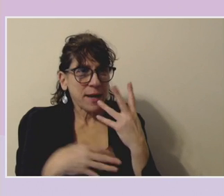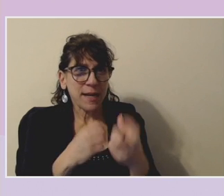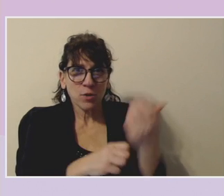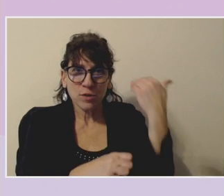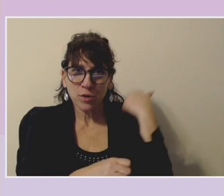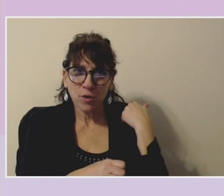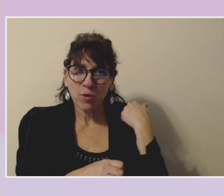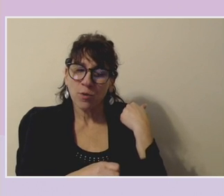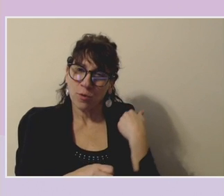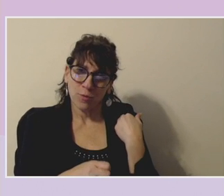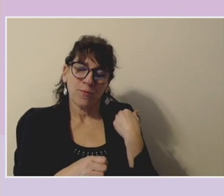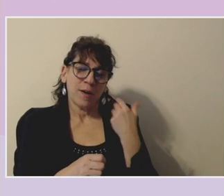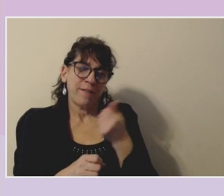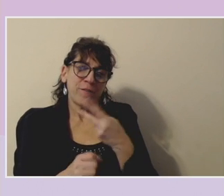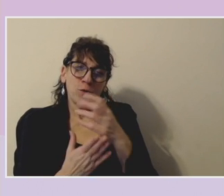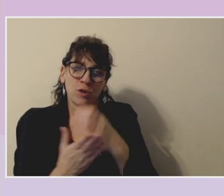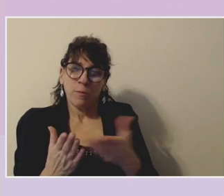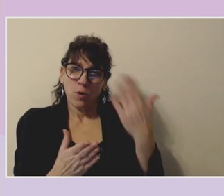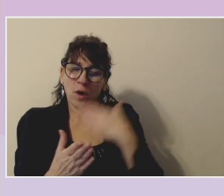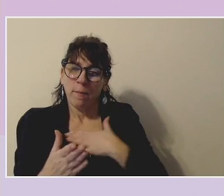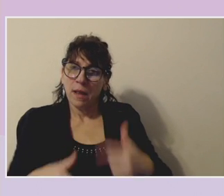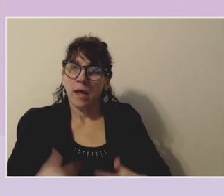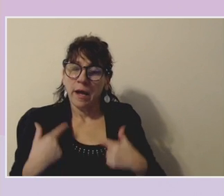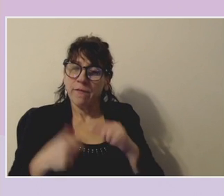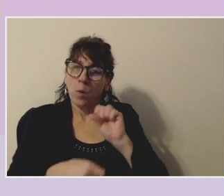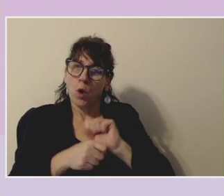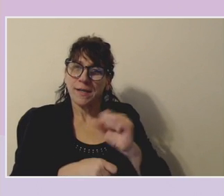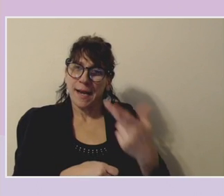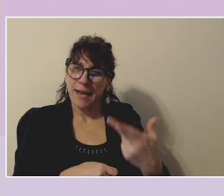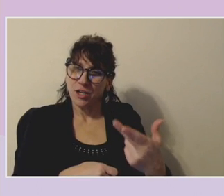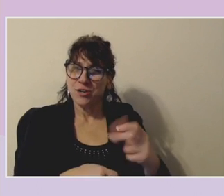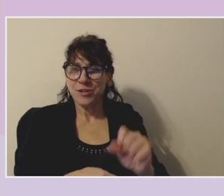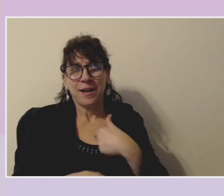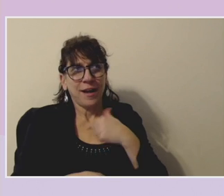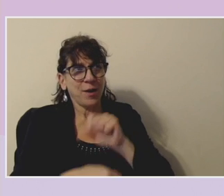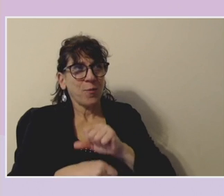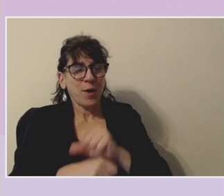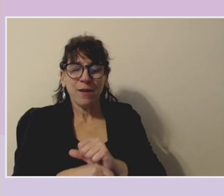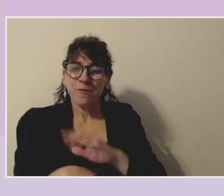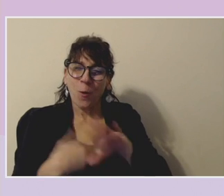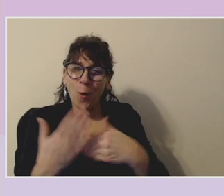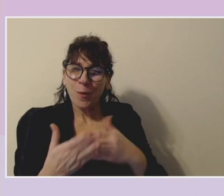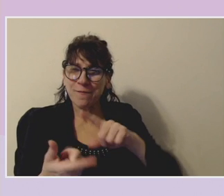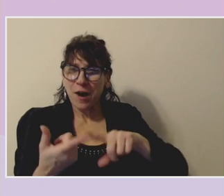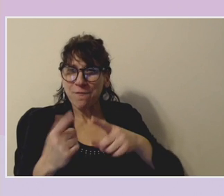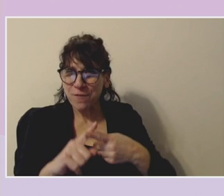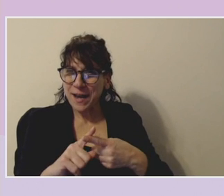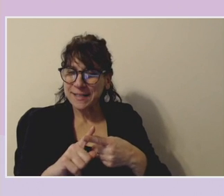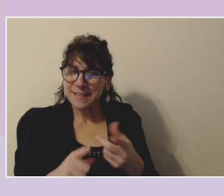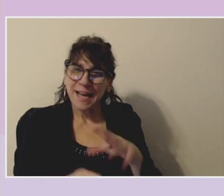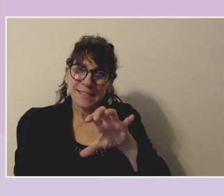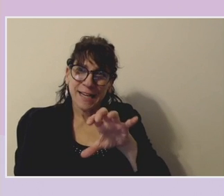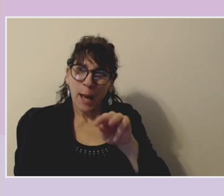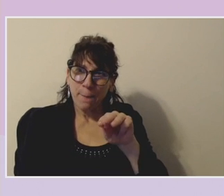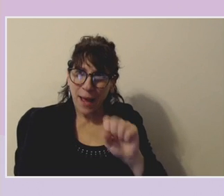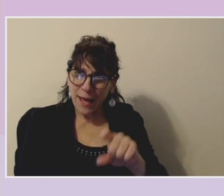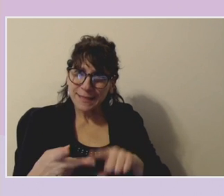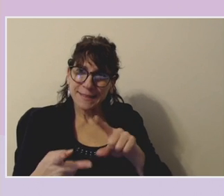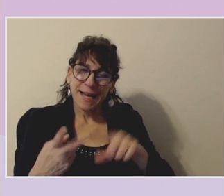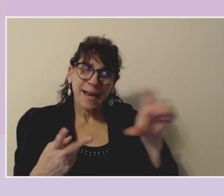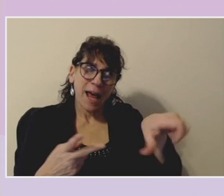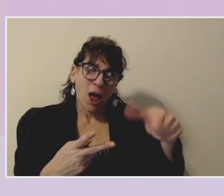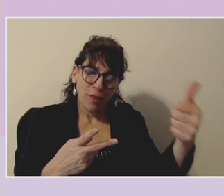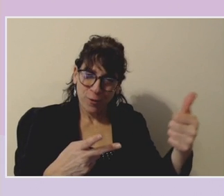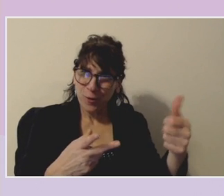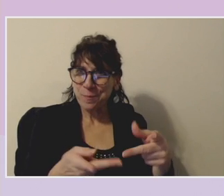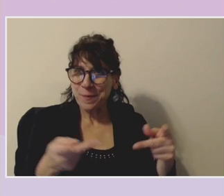ago in my life, I worked at the Department of Health and Human Services. So I got to work with all of our friends at CMS and elsewhere. And it